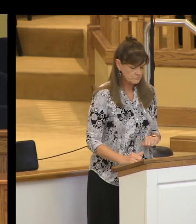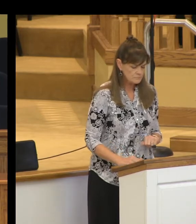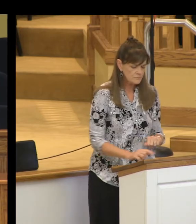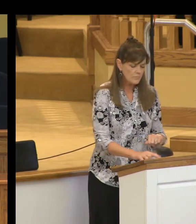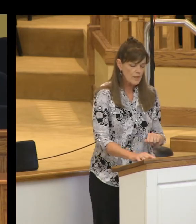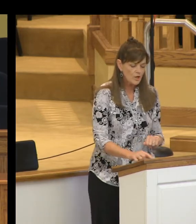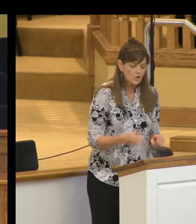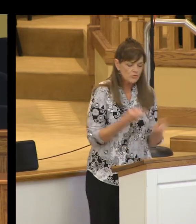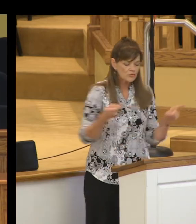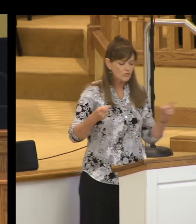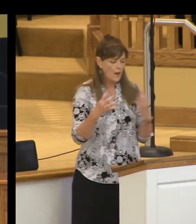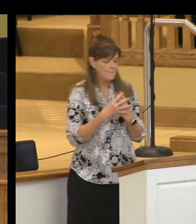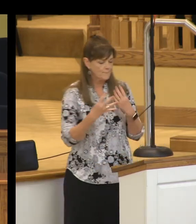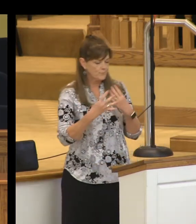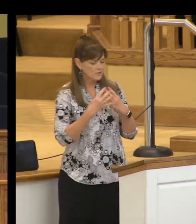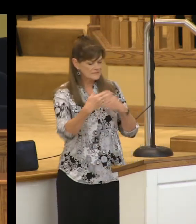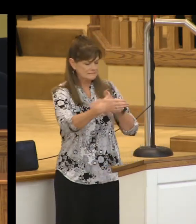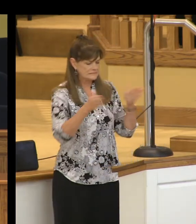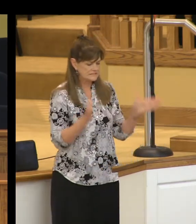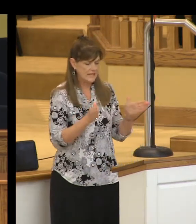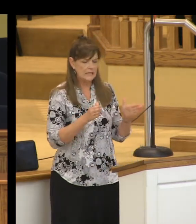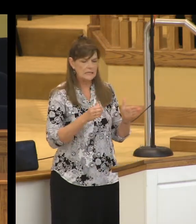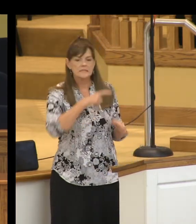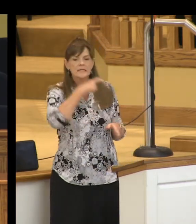Prison cells to desert